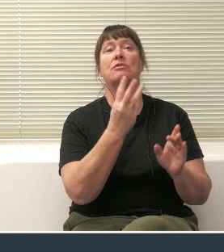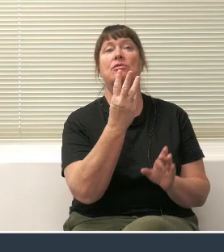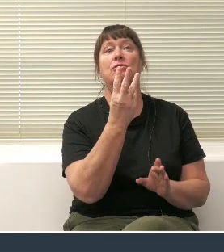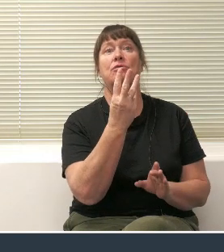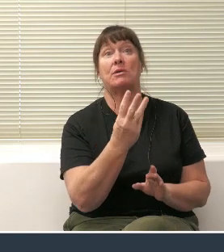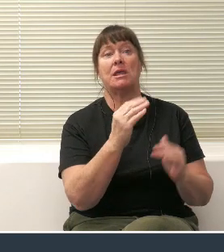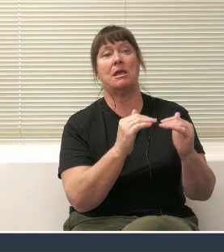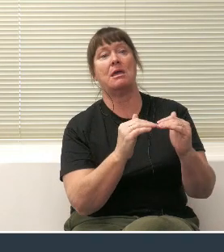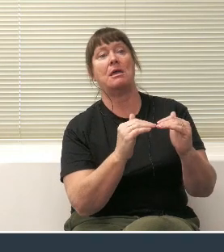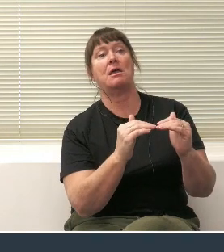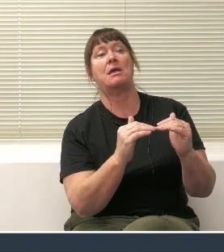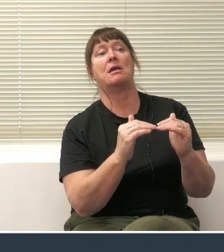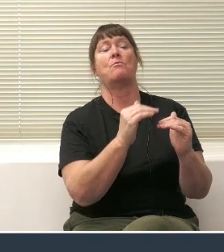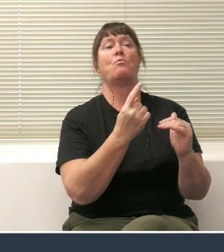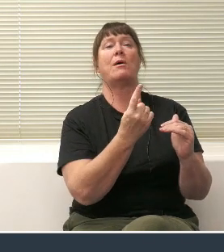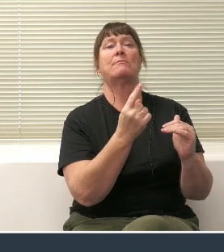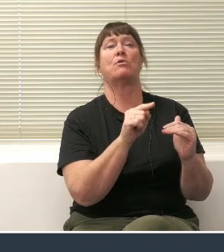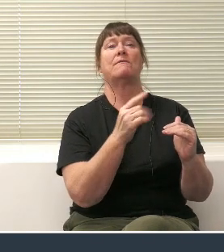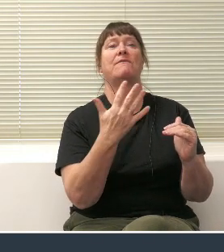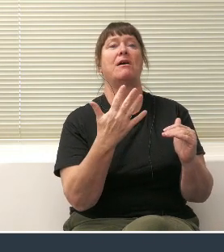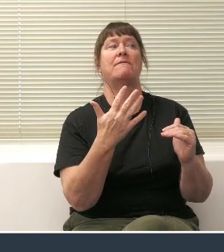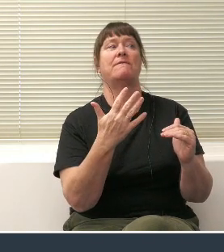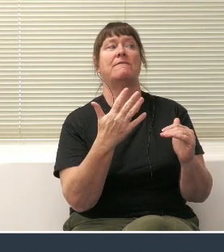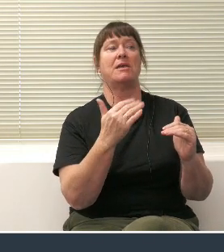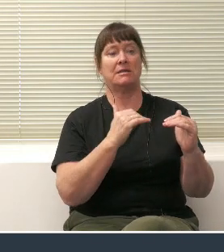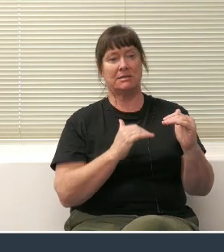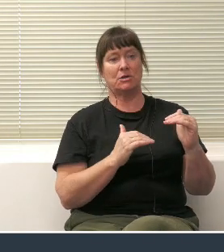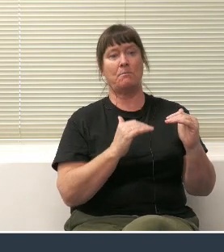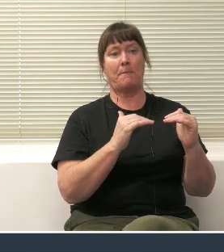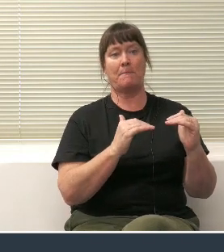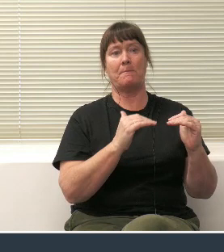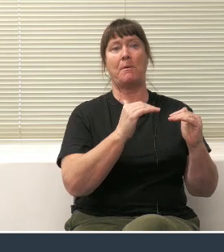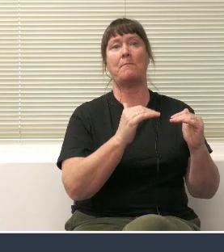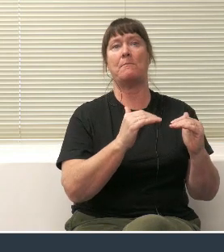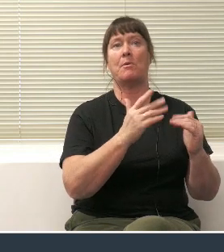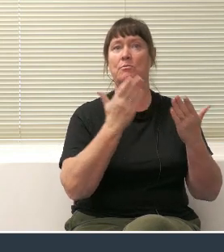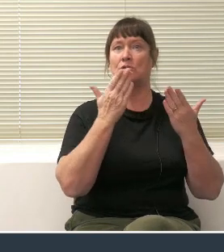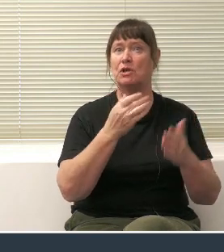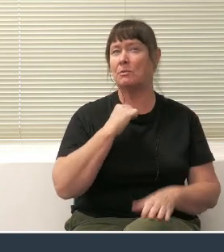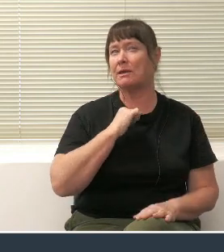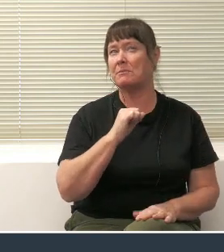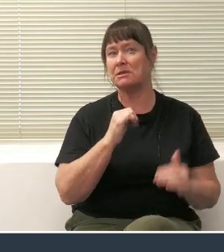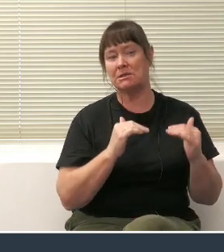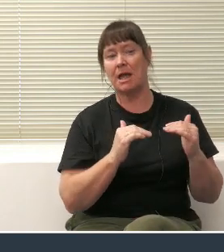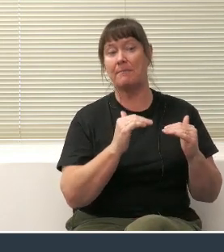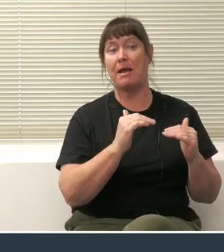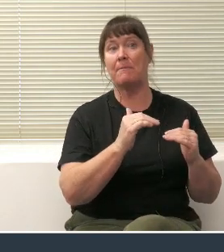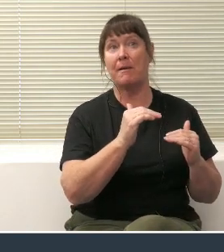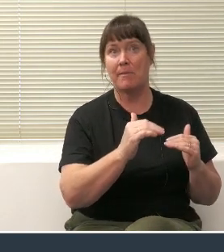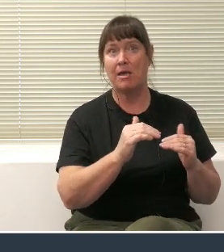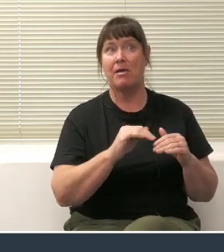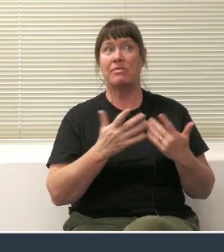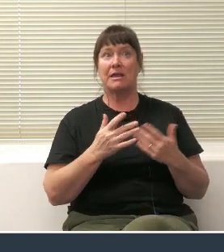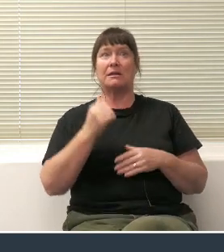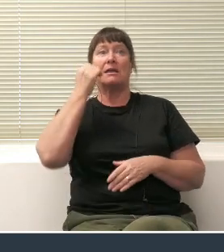we increase it to 1.5%. Just as place markers to show that we're committed to increasing it. And then, of course,